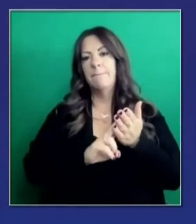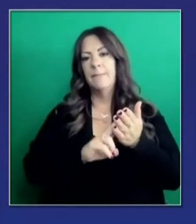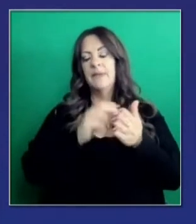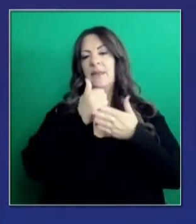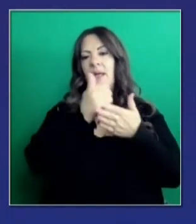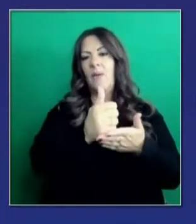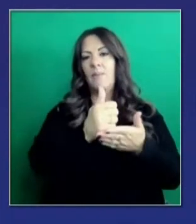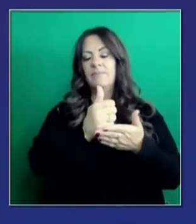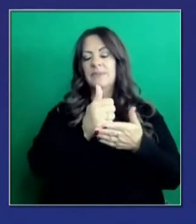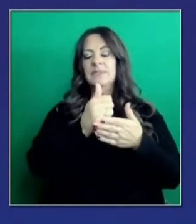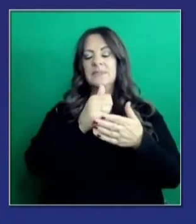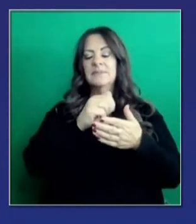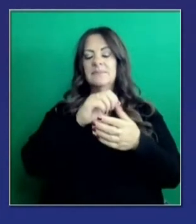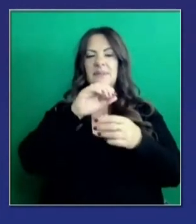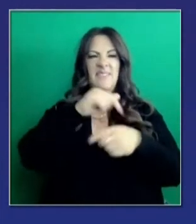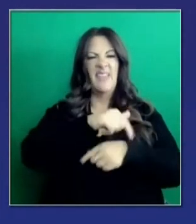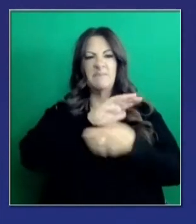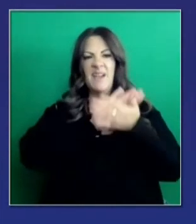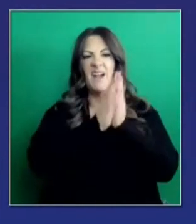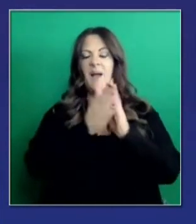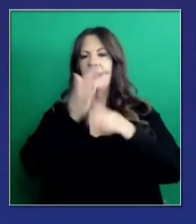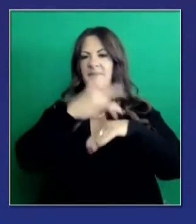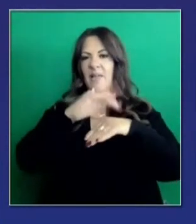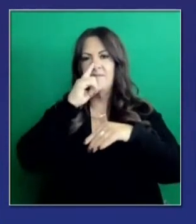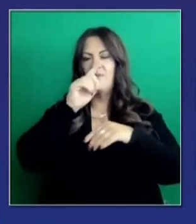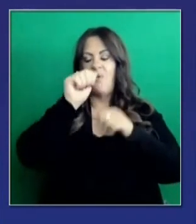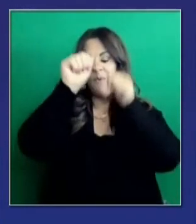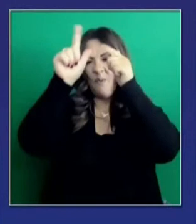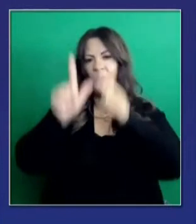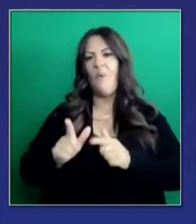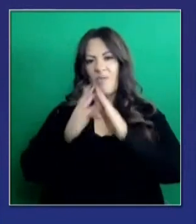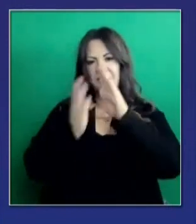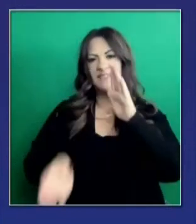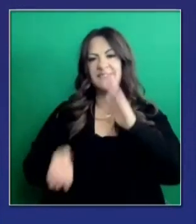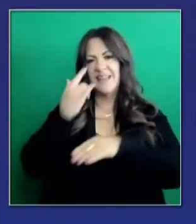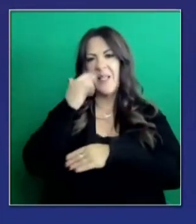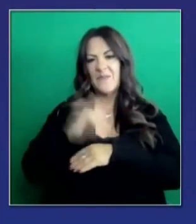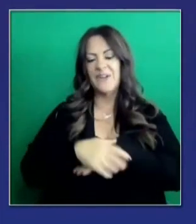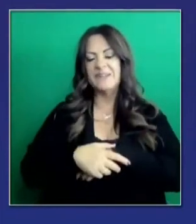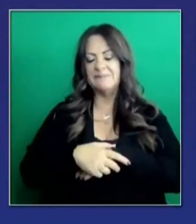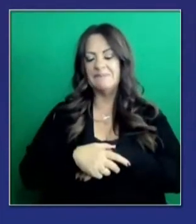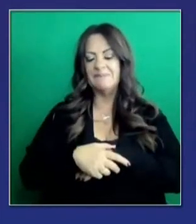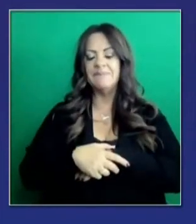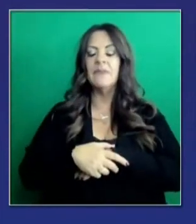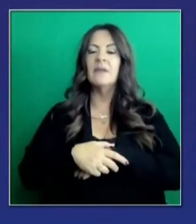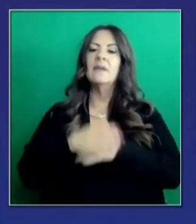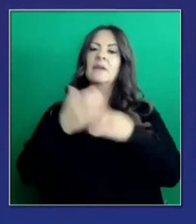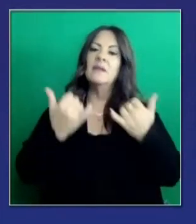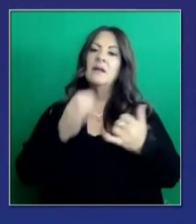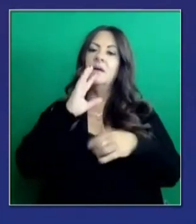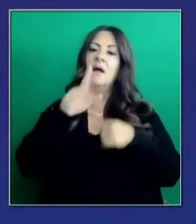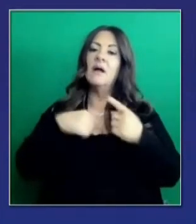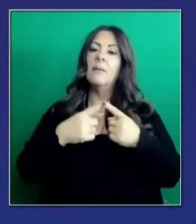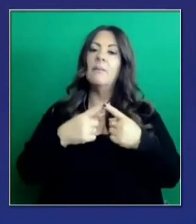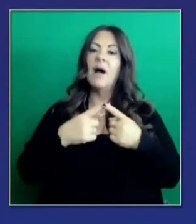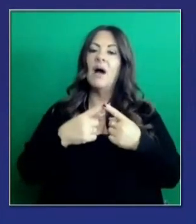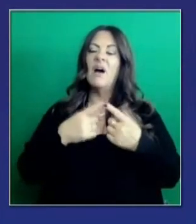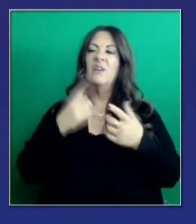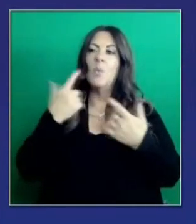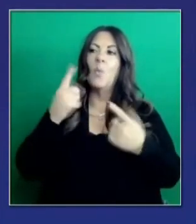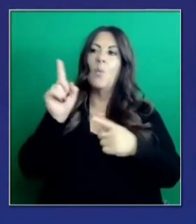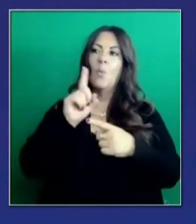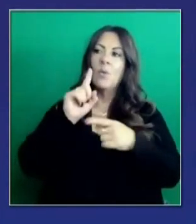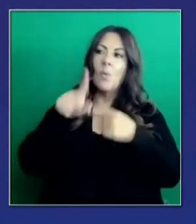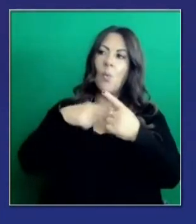in just a number of weeks. Look, the bottom line on supply for us is we've had a very conservative approach of administering